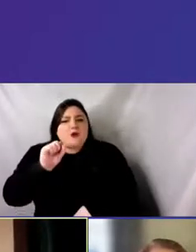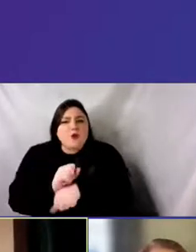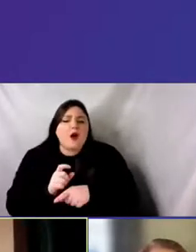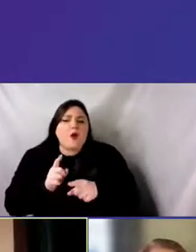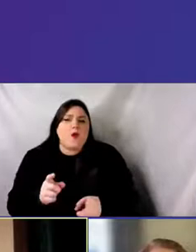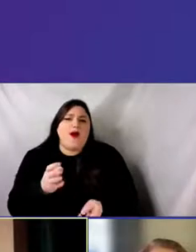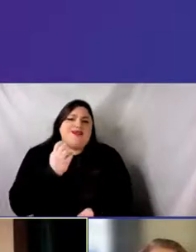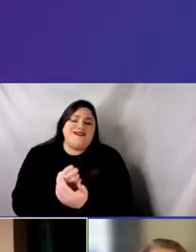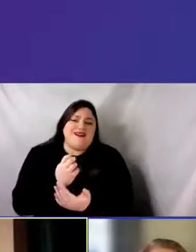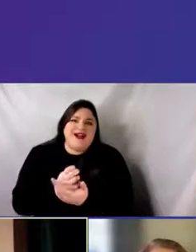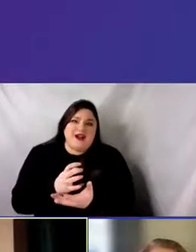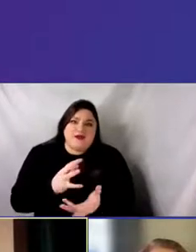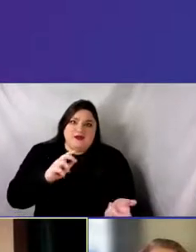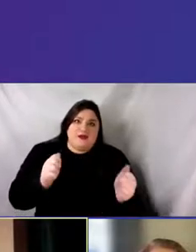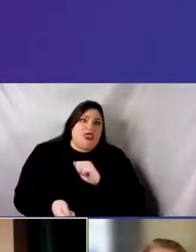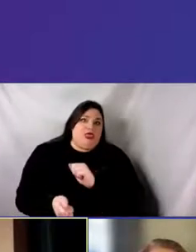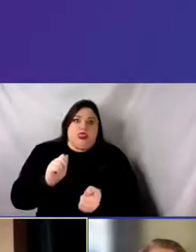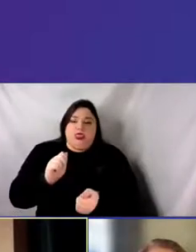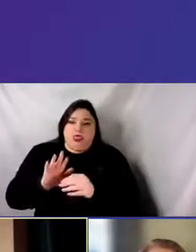Thank you.